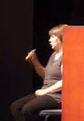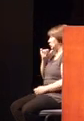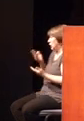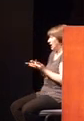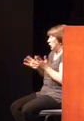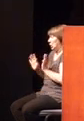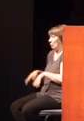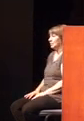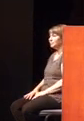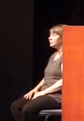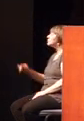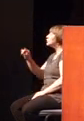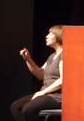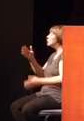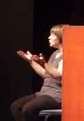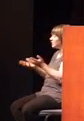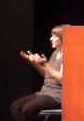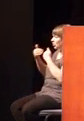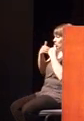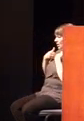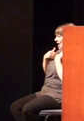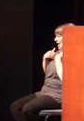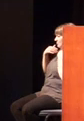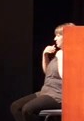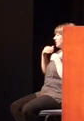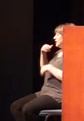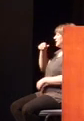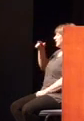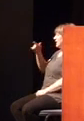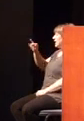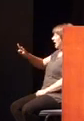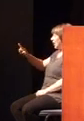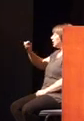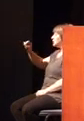Also joining us today is our superintendent president emeritus, Dr. Gil Stark.